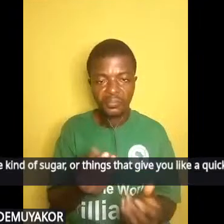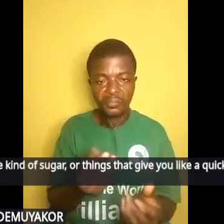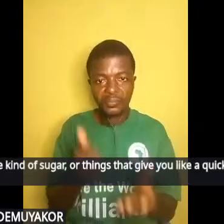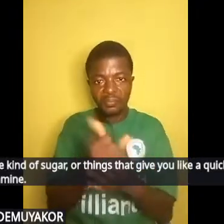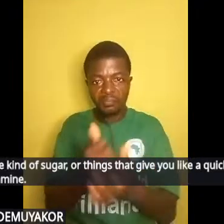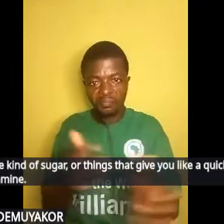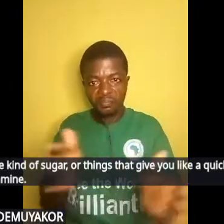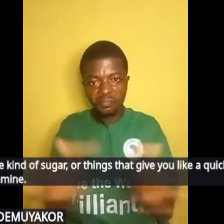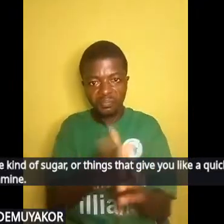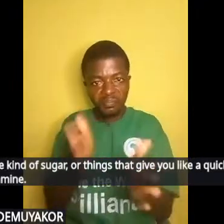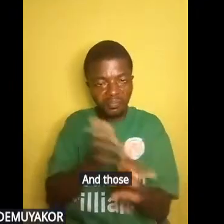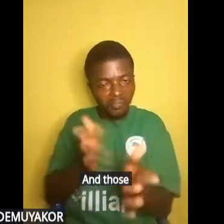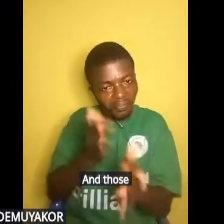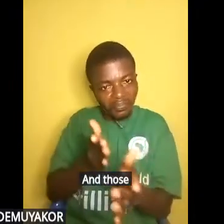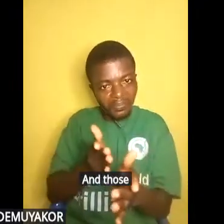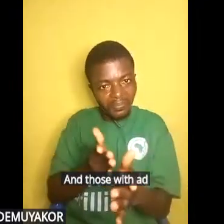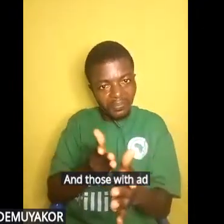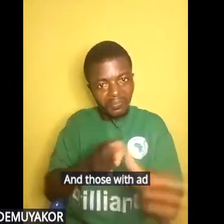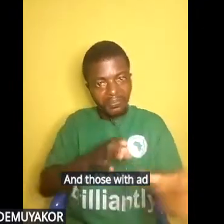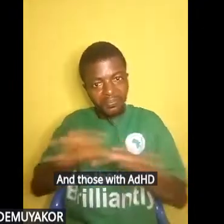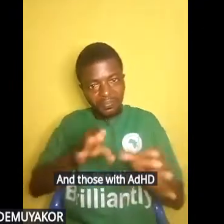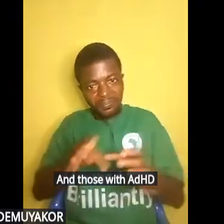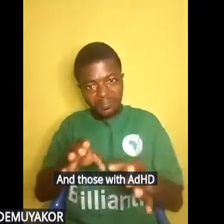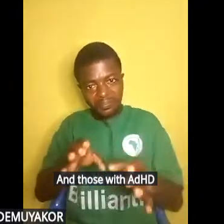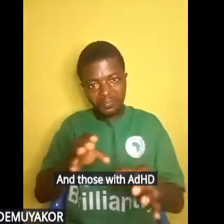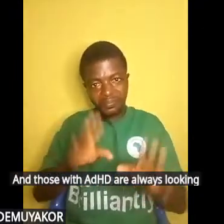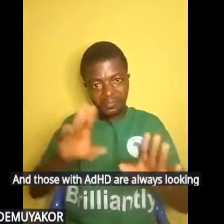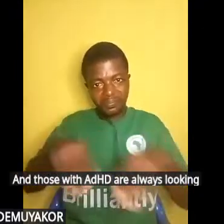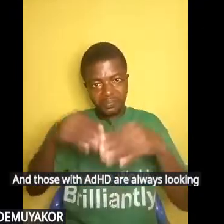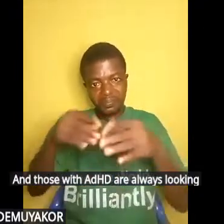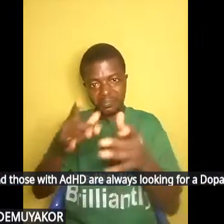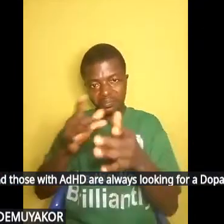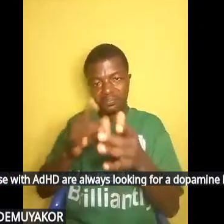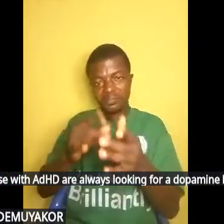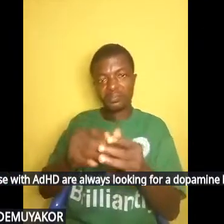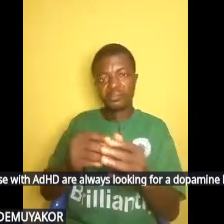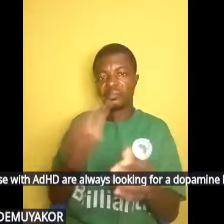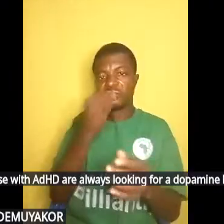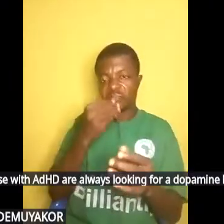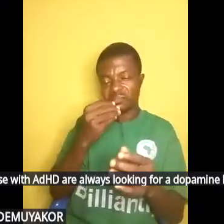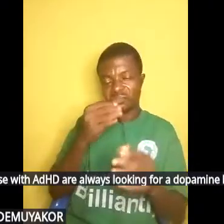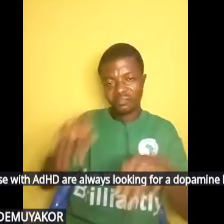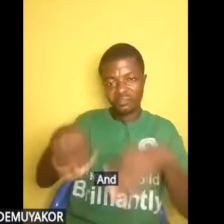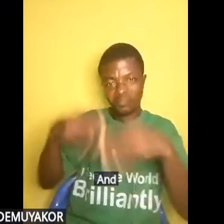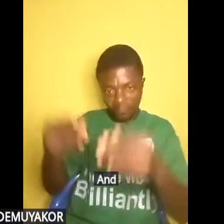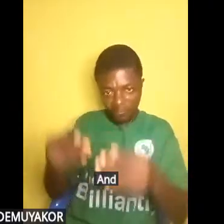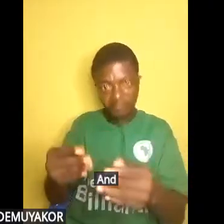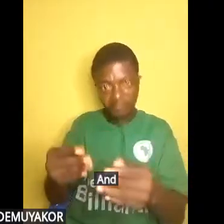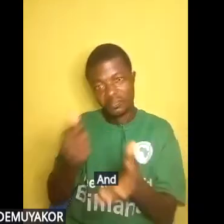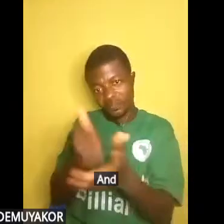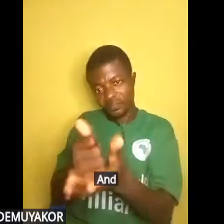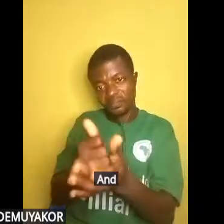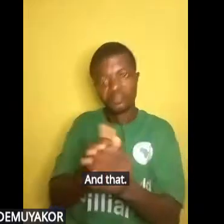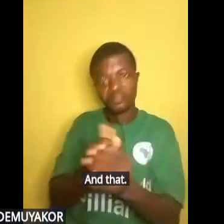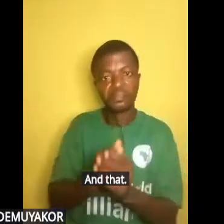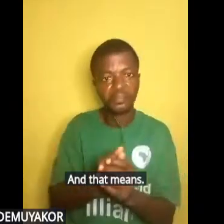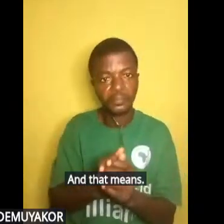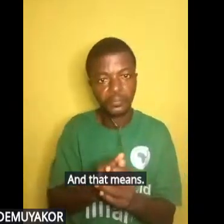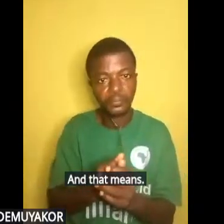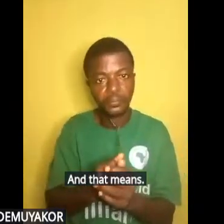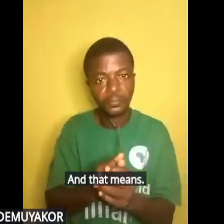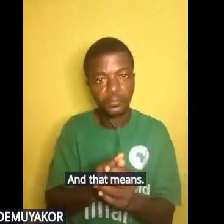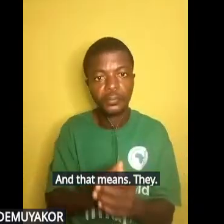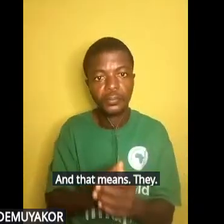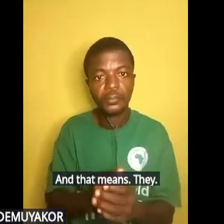dopamine. And those with ADHD are always looking for a dopamine boost. And that means